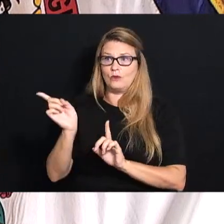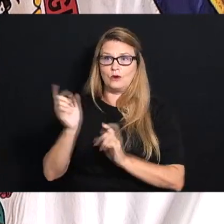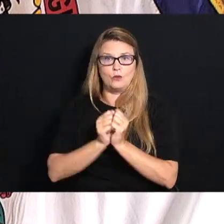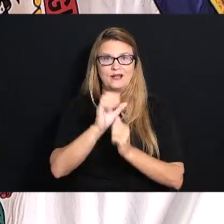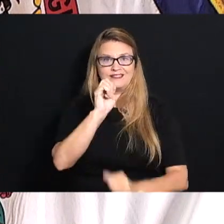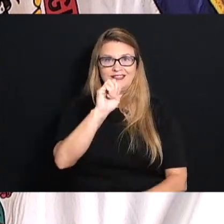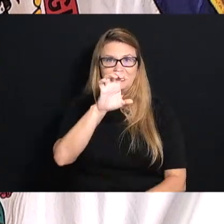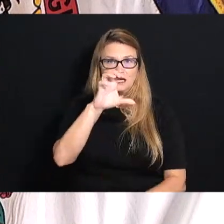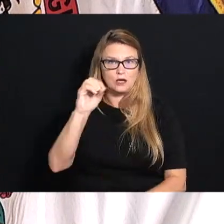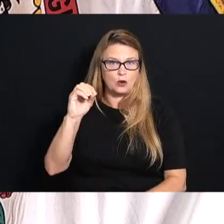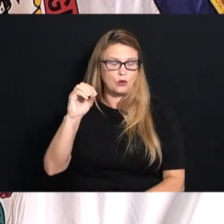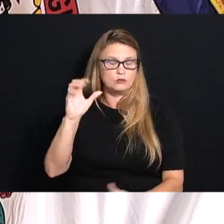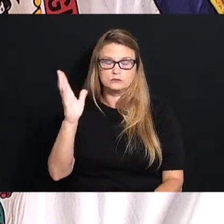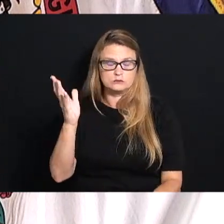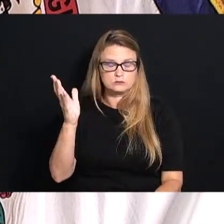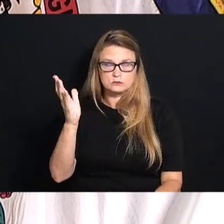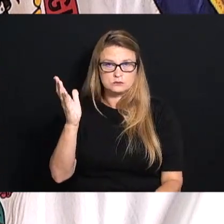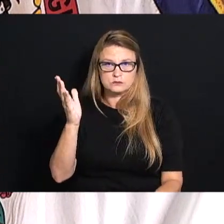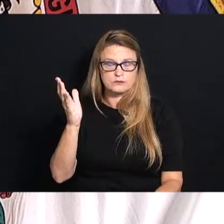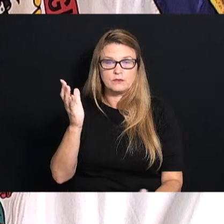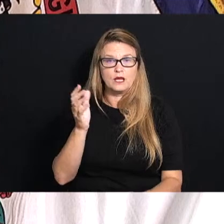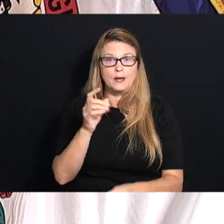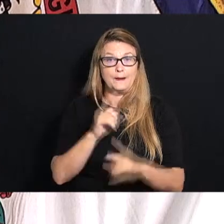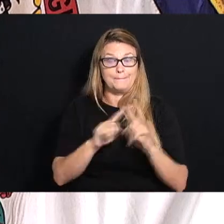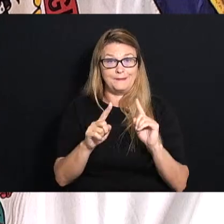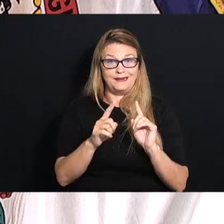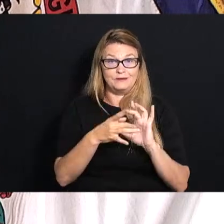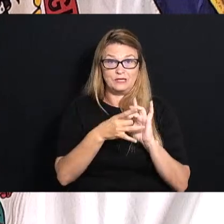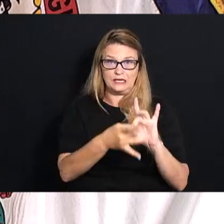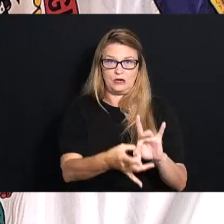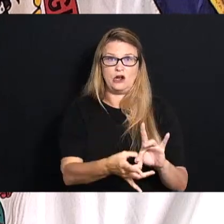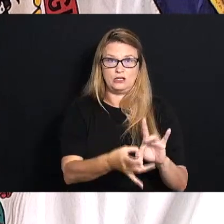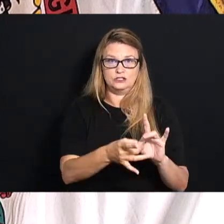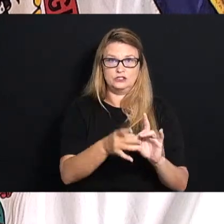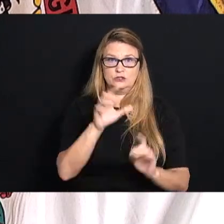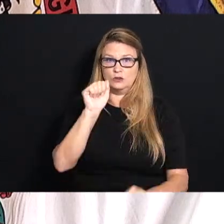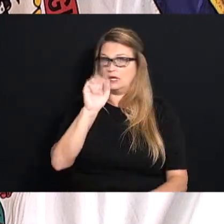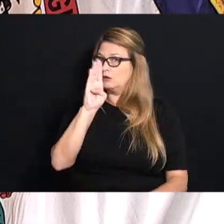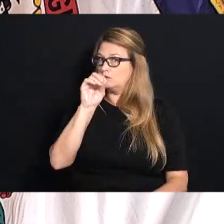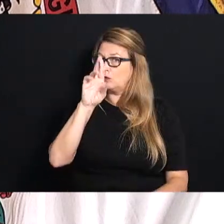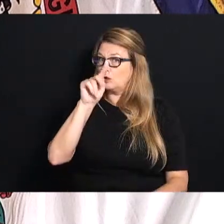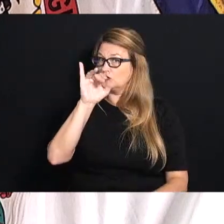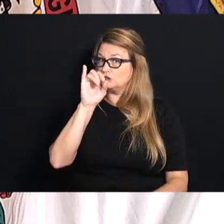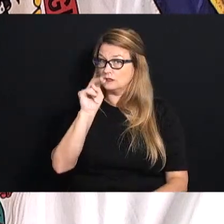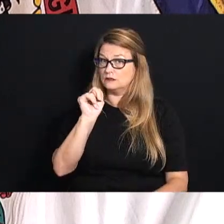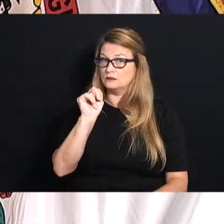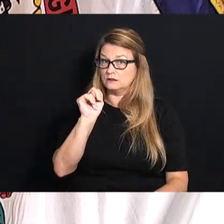all that. And in regard to the abortion issue, which is,